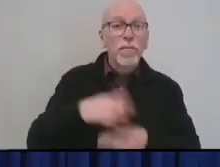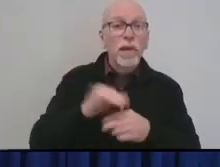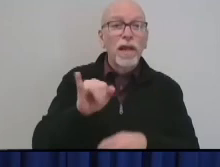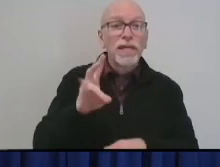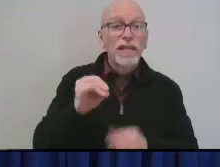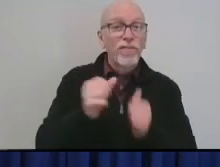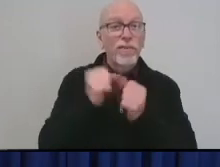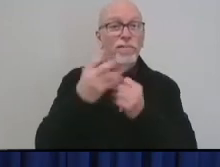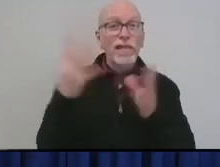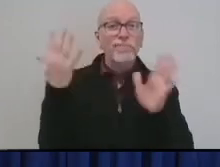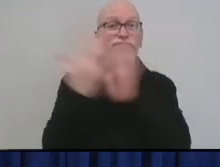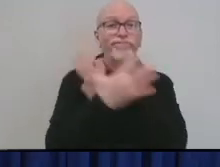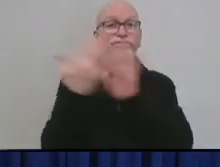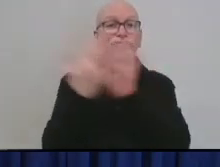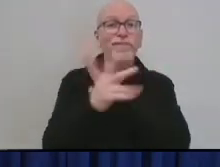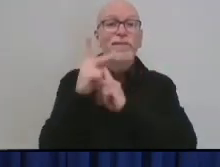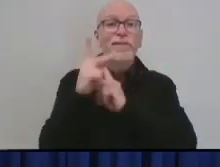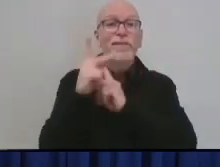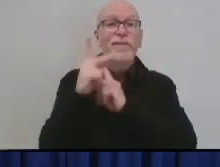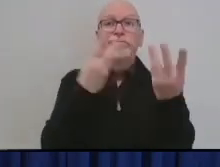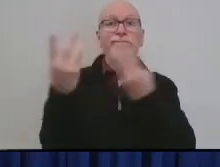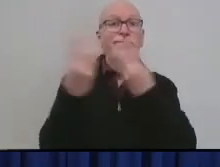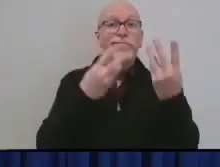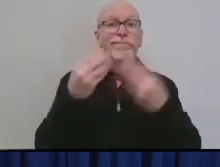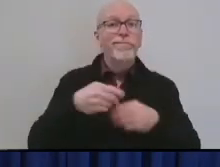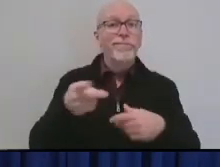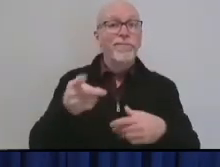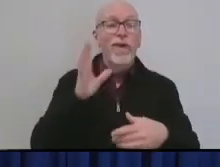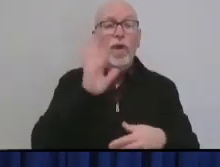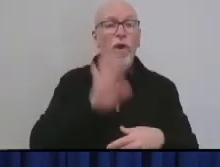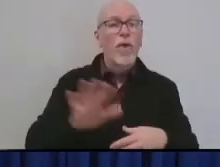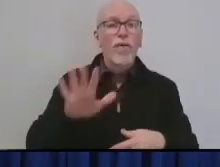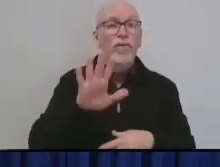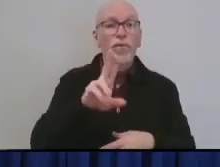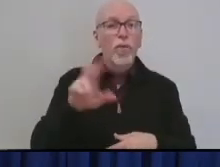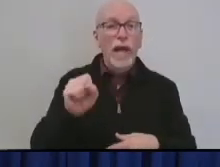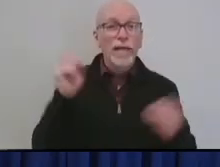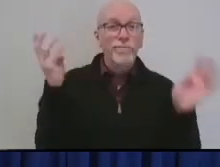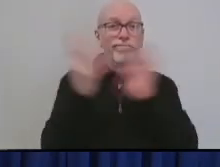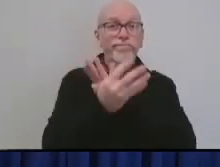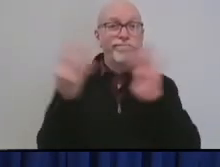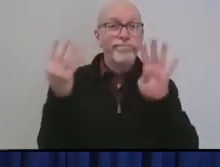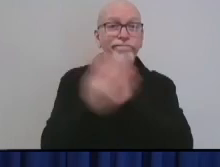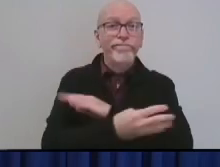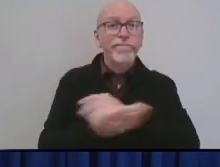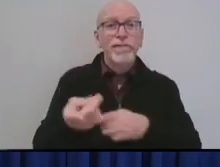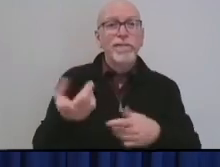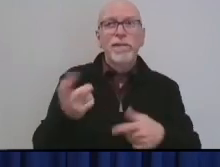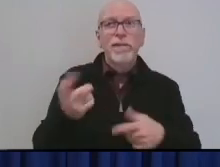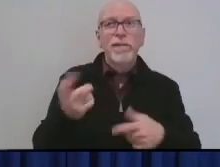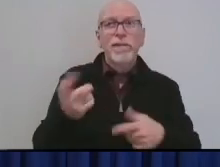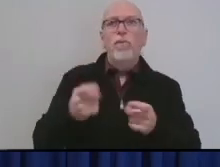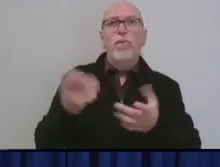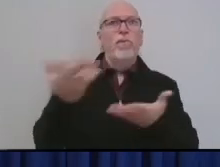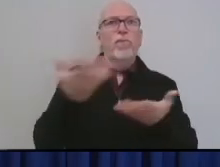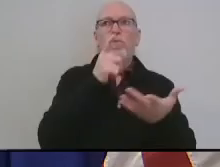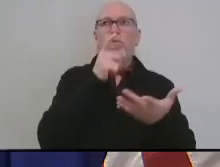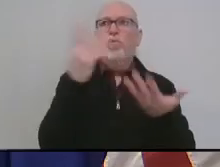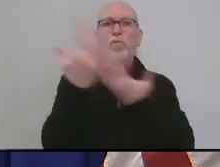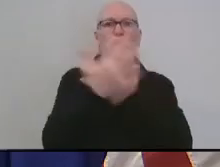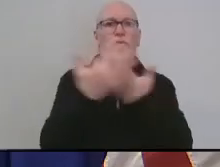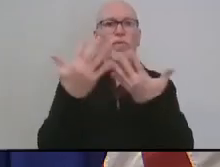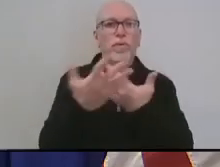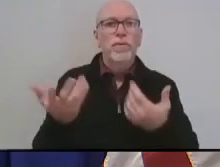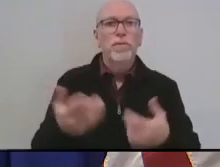customers come in and out from all over the country, and little control over, certain actions of